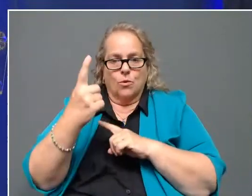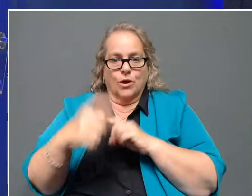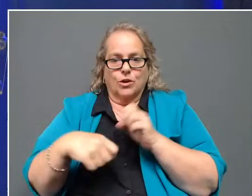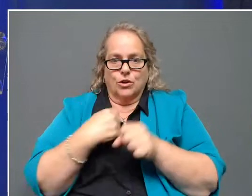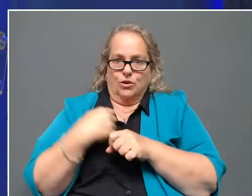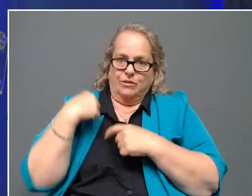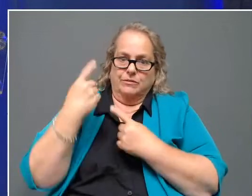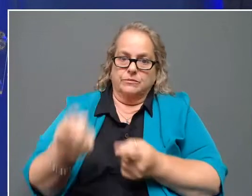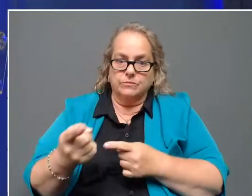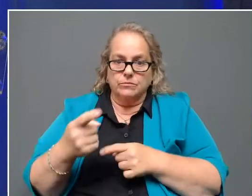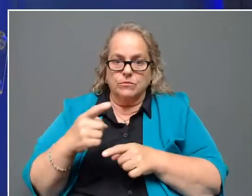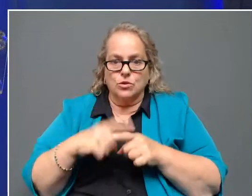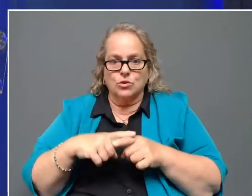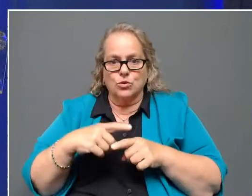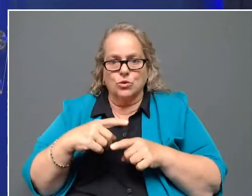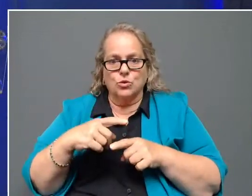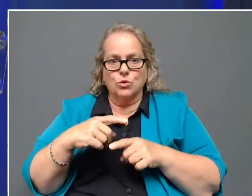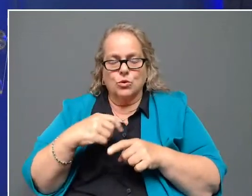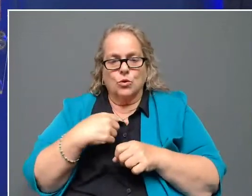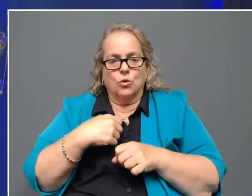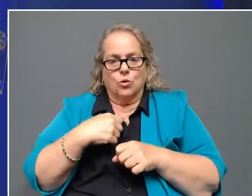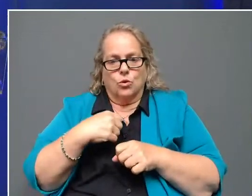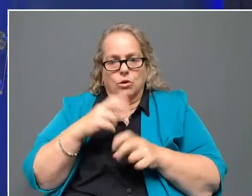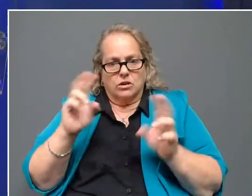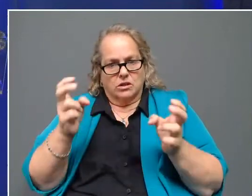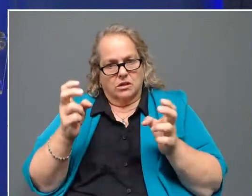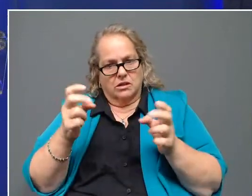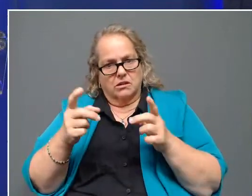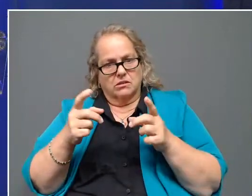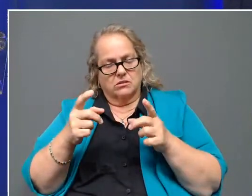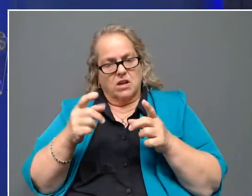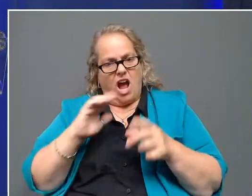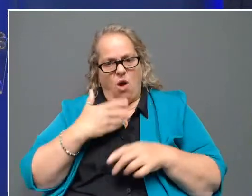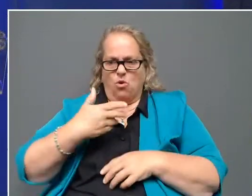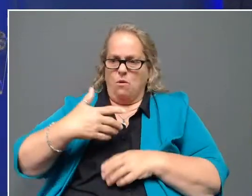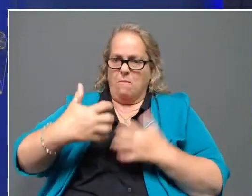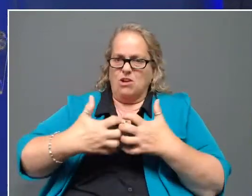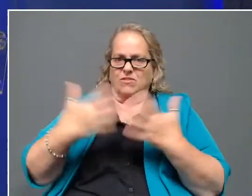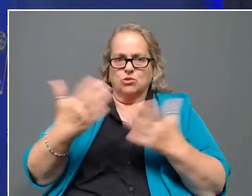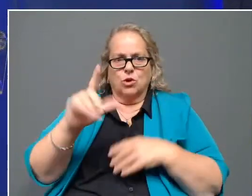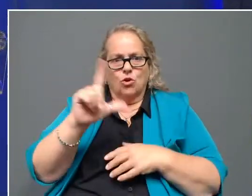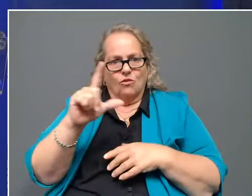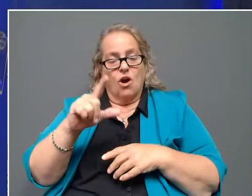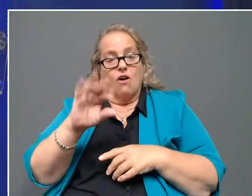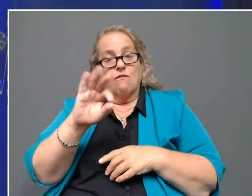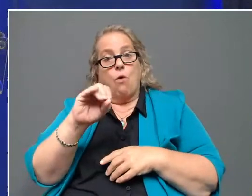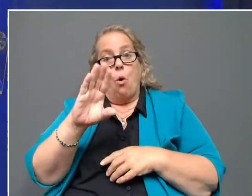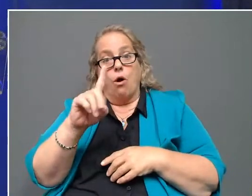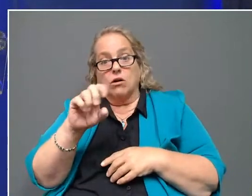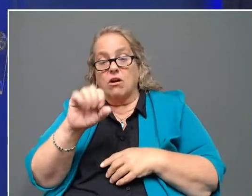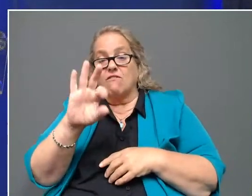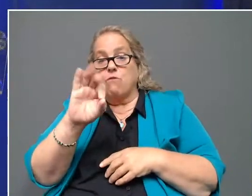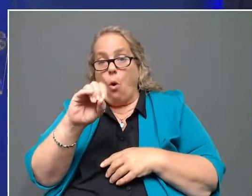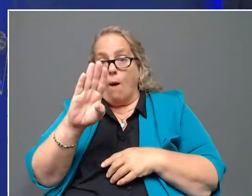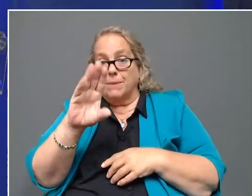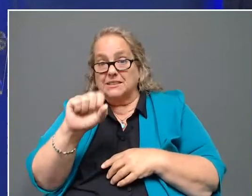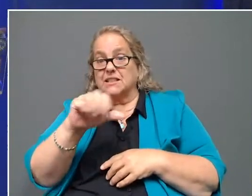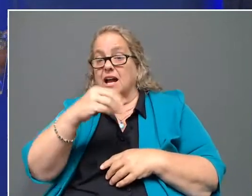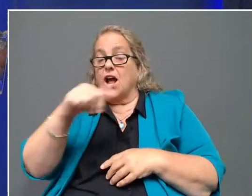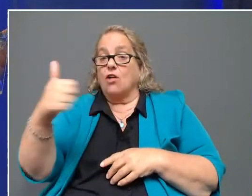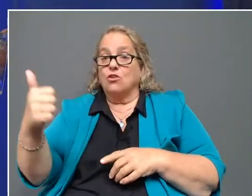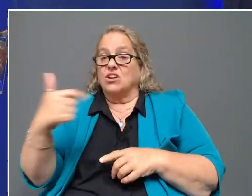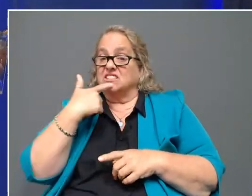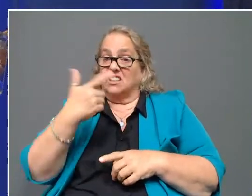manufacturing tradition here in Louisville, consistently noted by Forbes and others as top in the country. So you guys are a main reason for that.